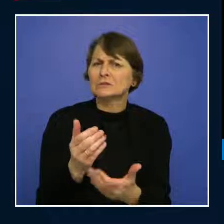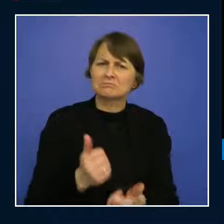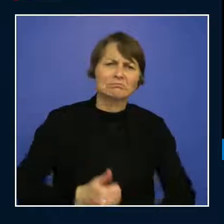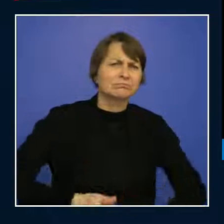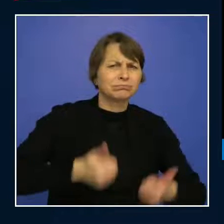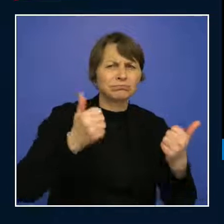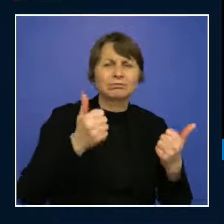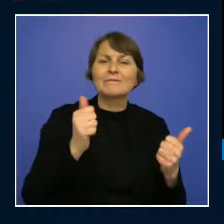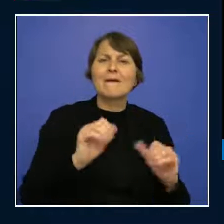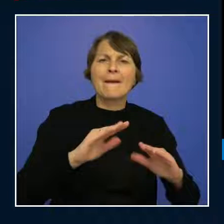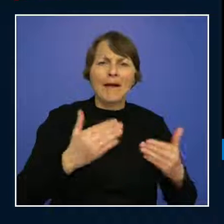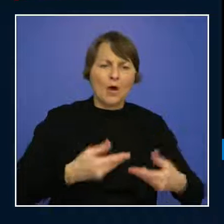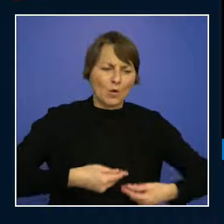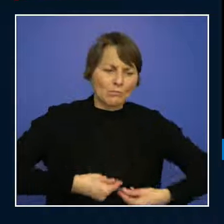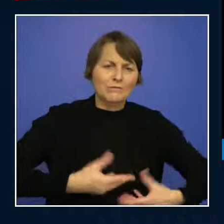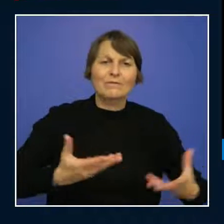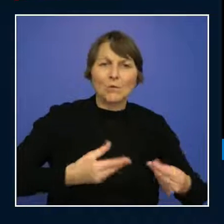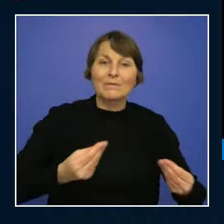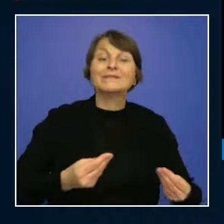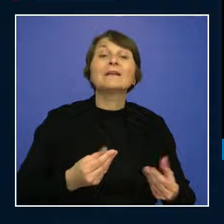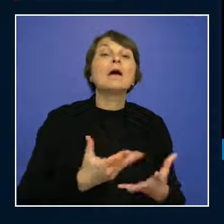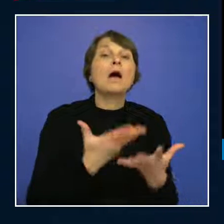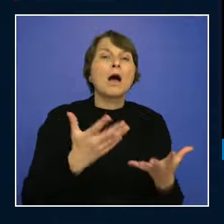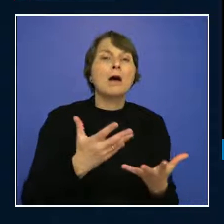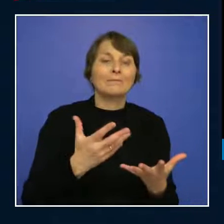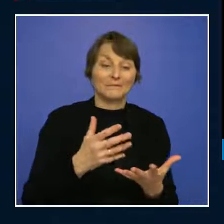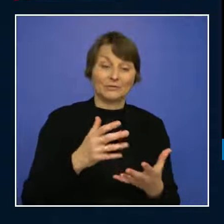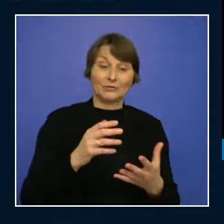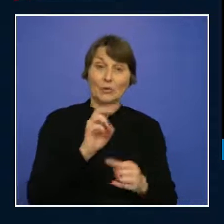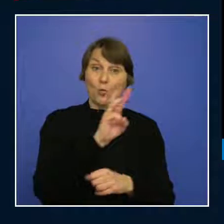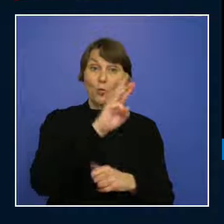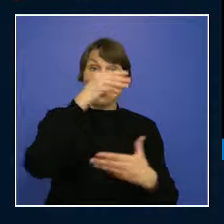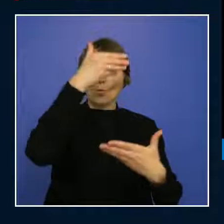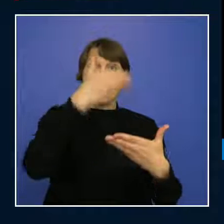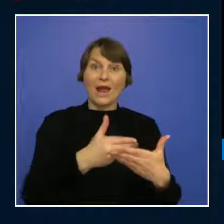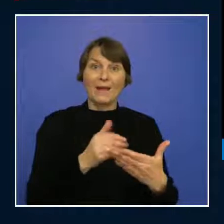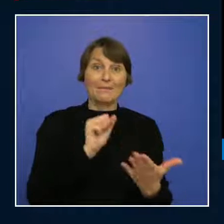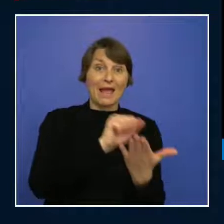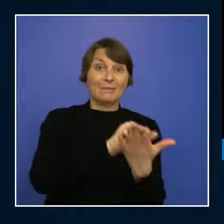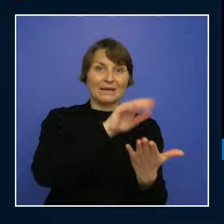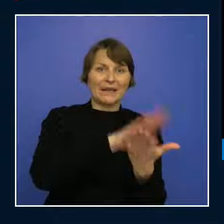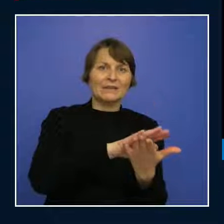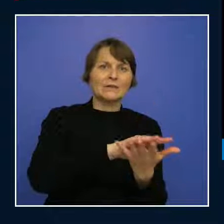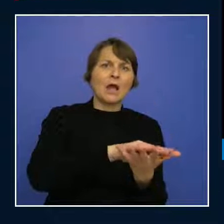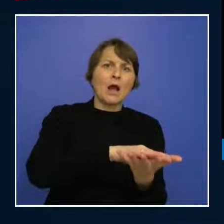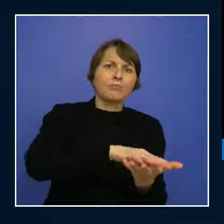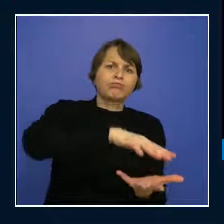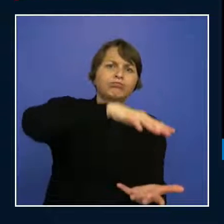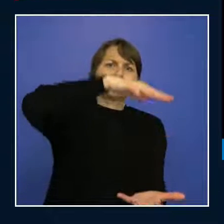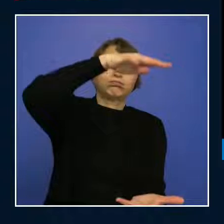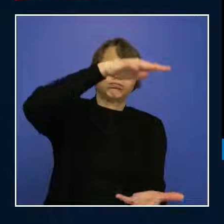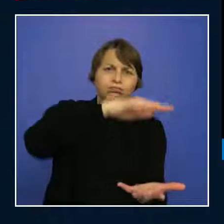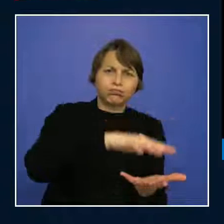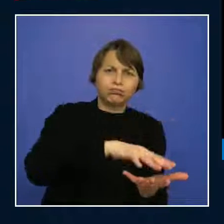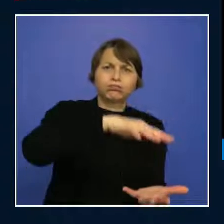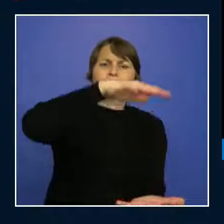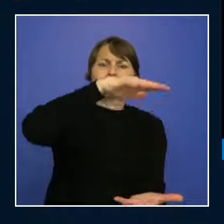of your web application. Now, there's lots of things around the CDN, but basically it helps to take those